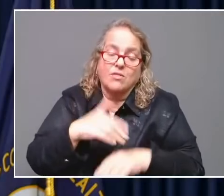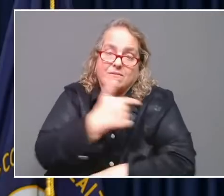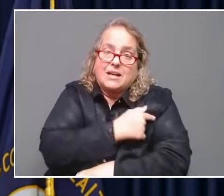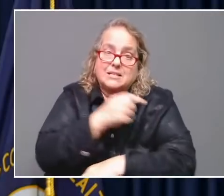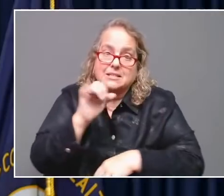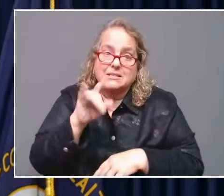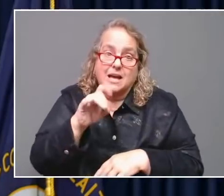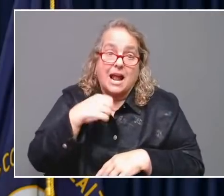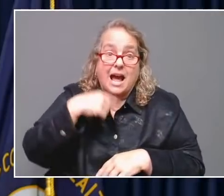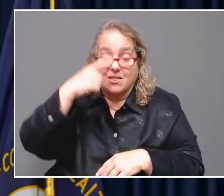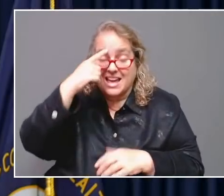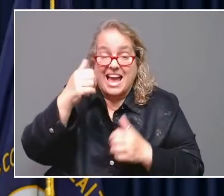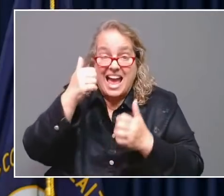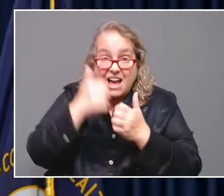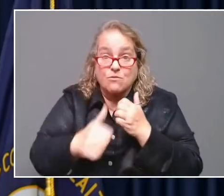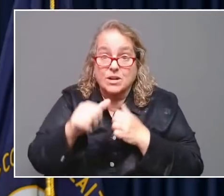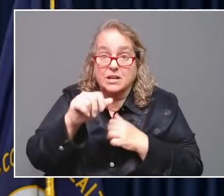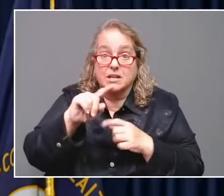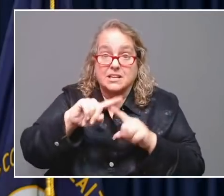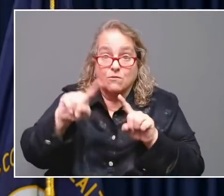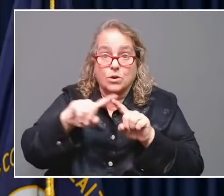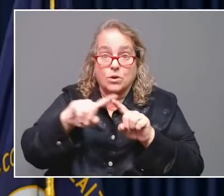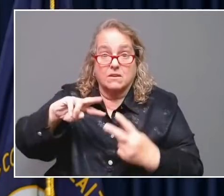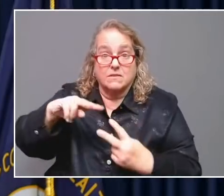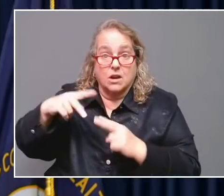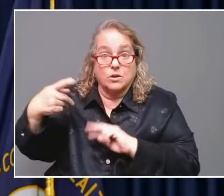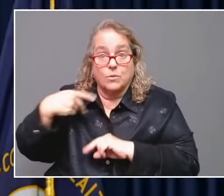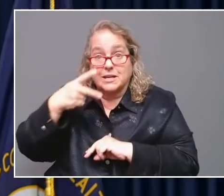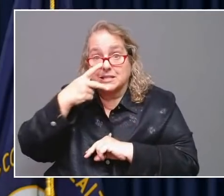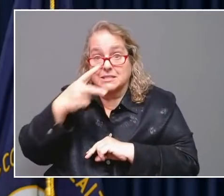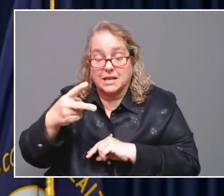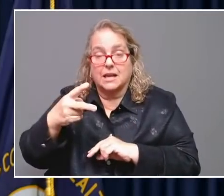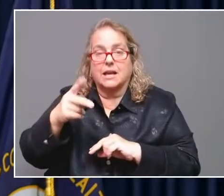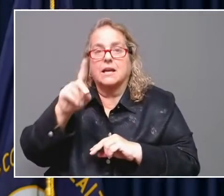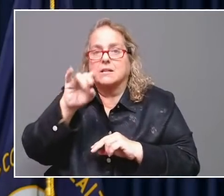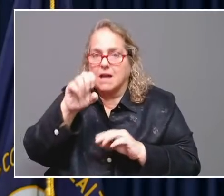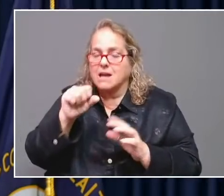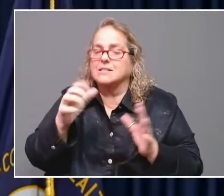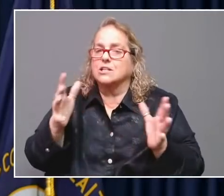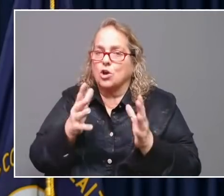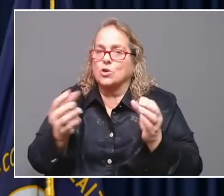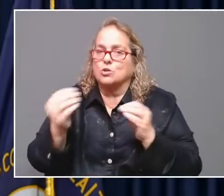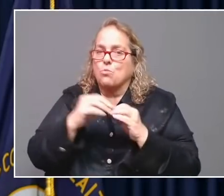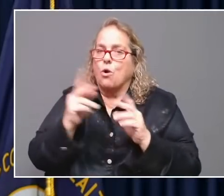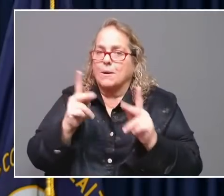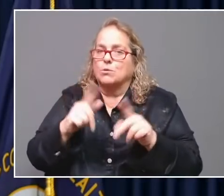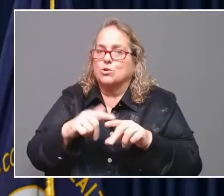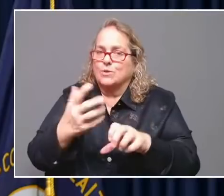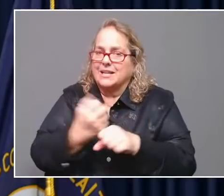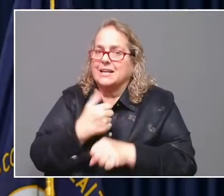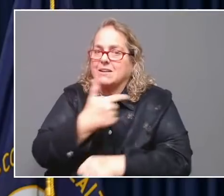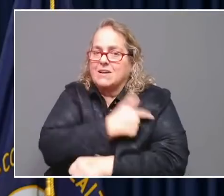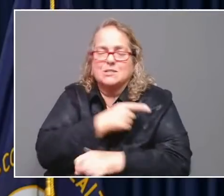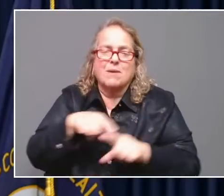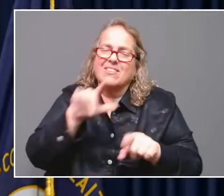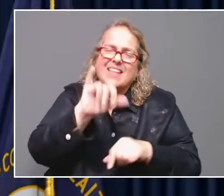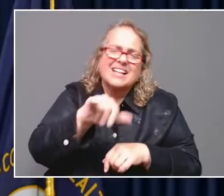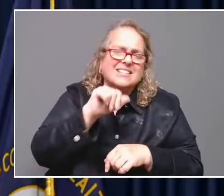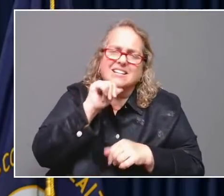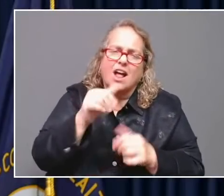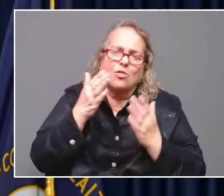every variant that we see ends up encouraging more people to get vaccinated, but that's not the way to win the ultimate